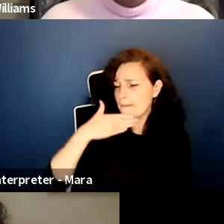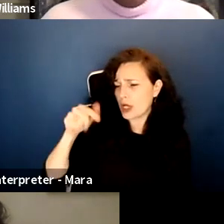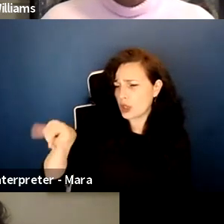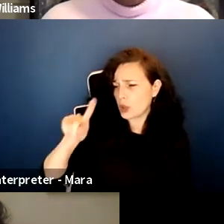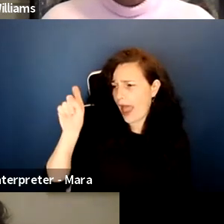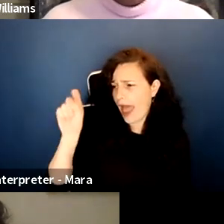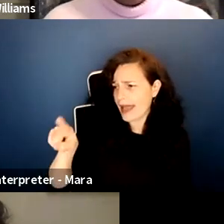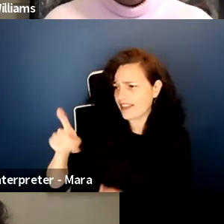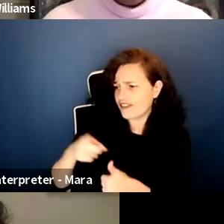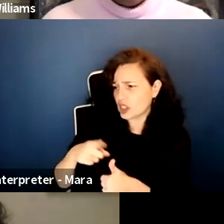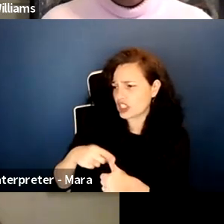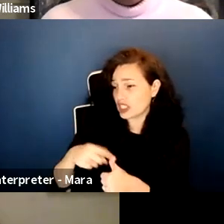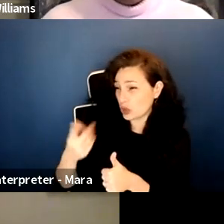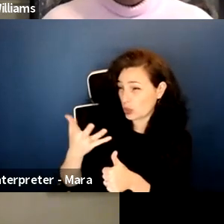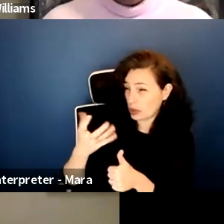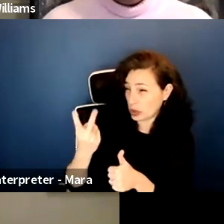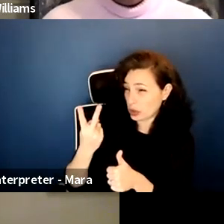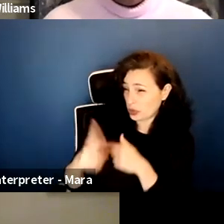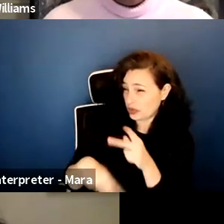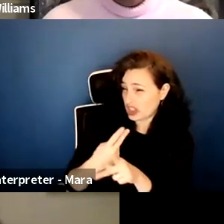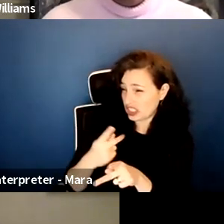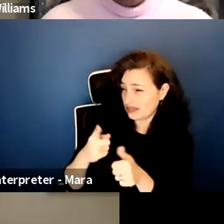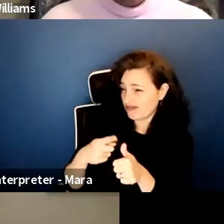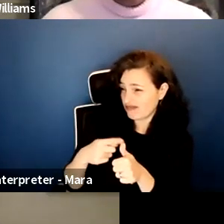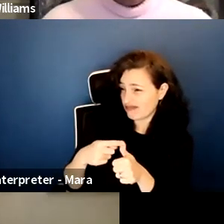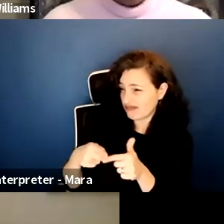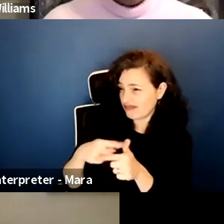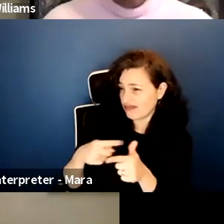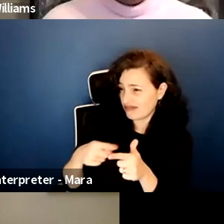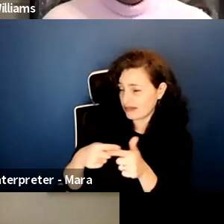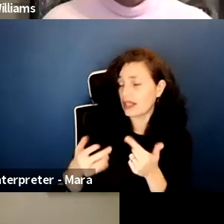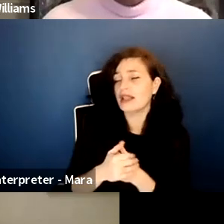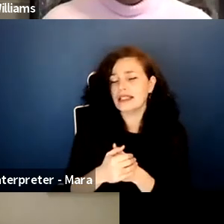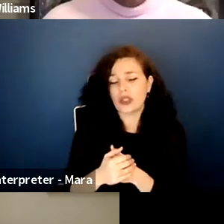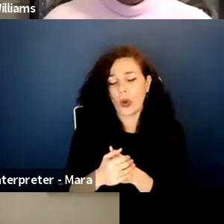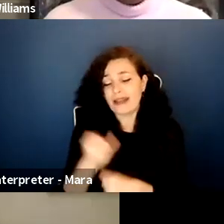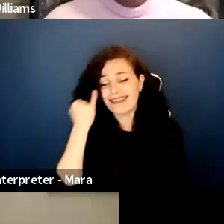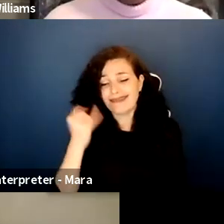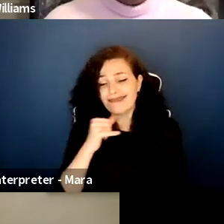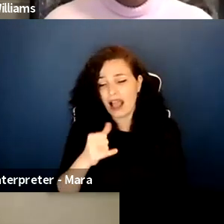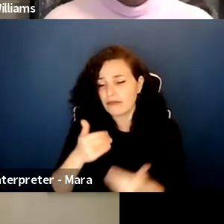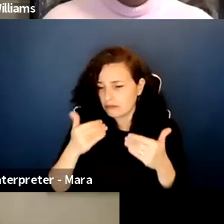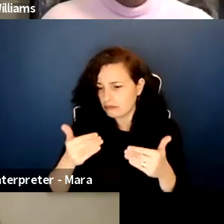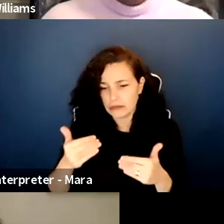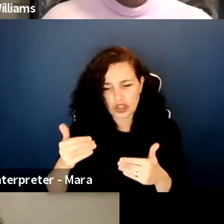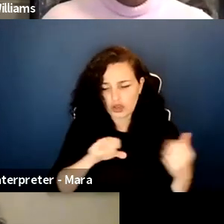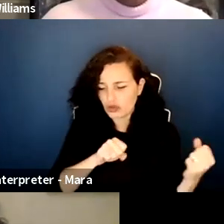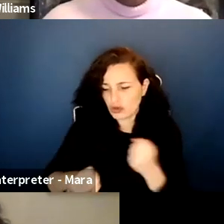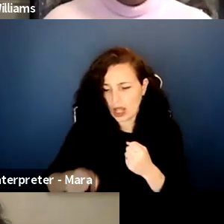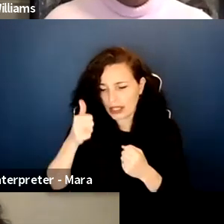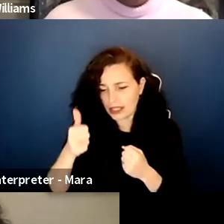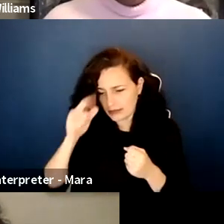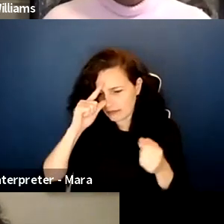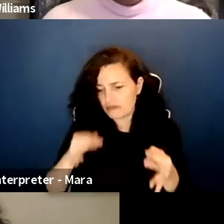I think you should ask, but sometimes they come through that way. I think you want to make your strongest choice and go for it. Great. That's great